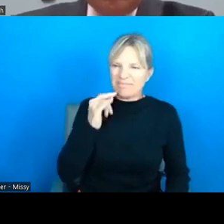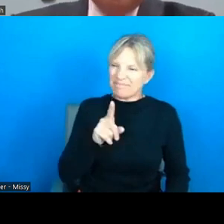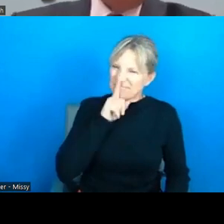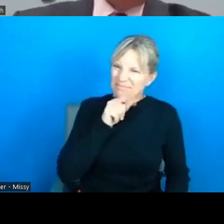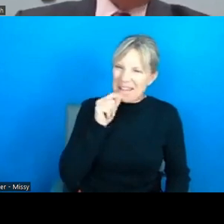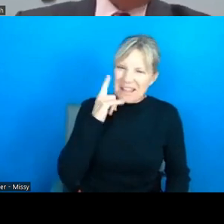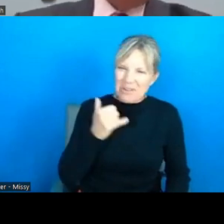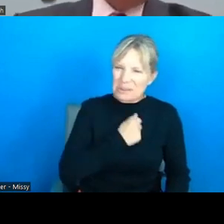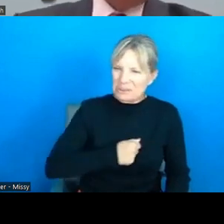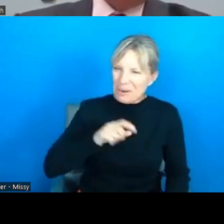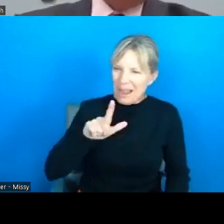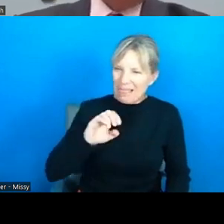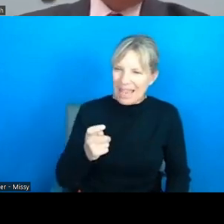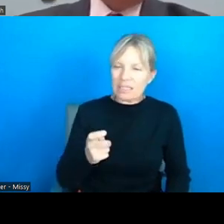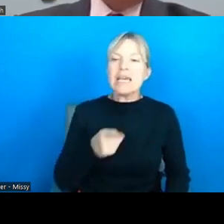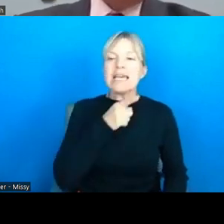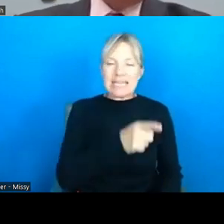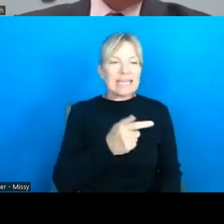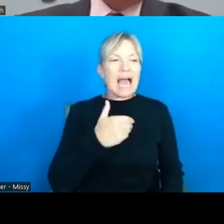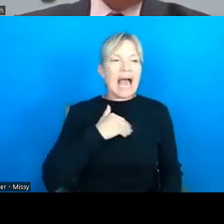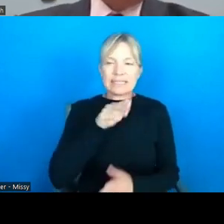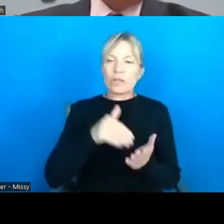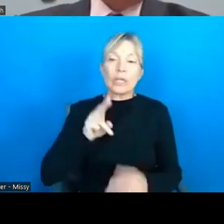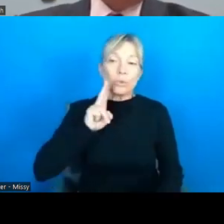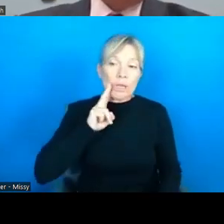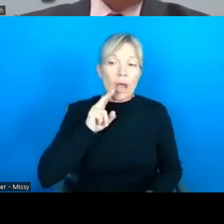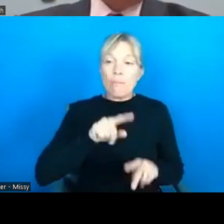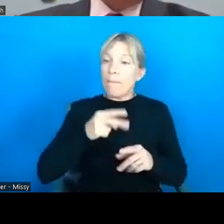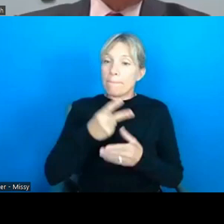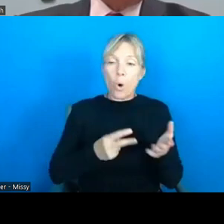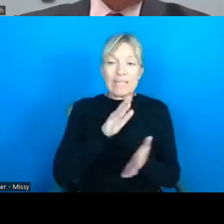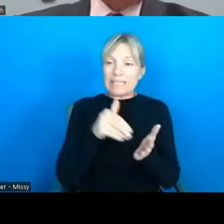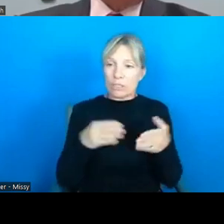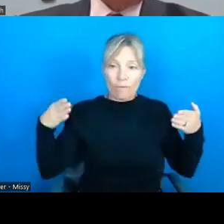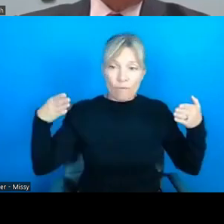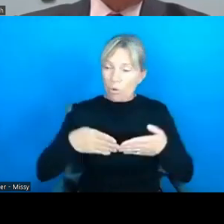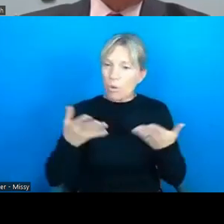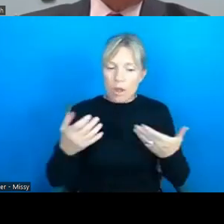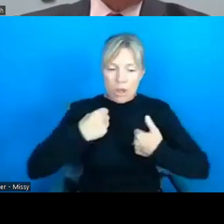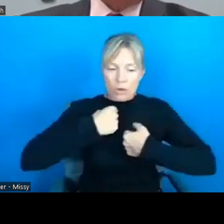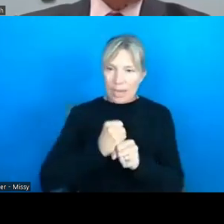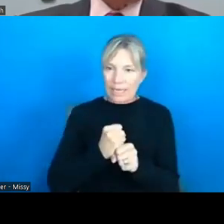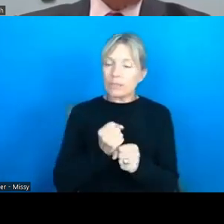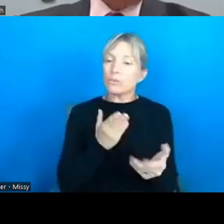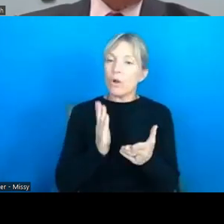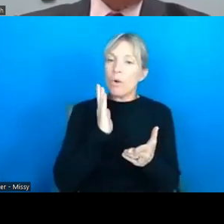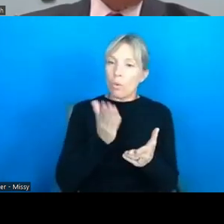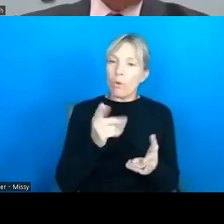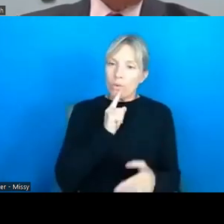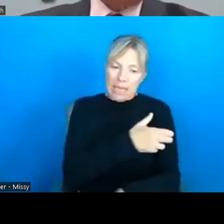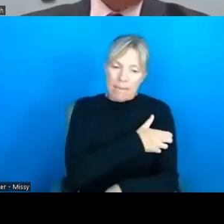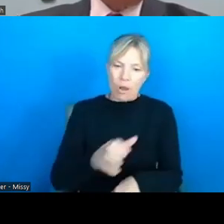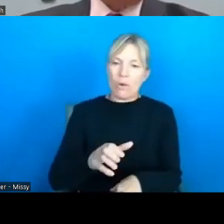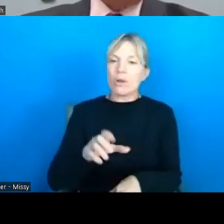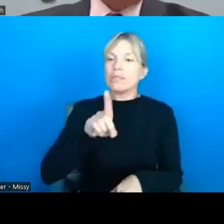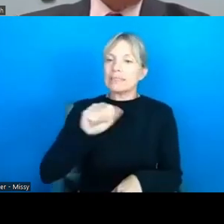California, sorry, Lex, in Houston. But both centers were focused on creating services that would really empower disabled people